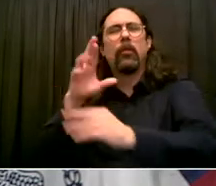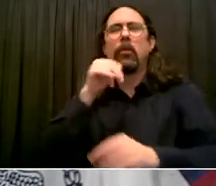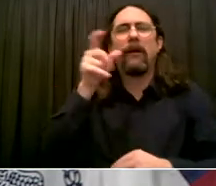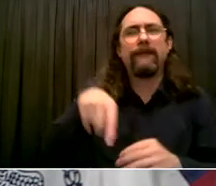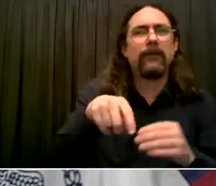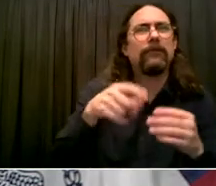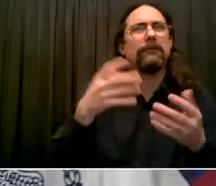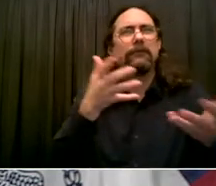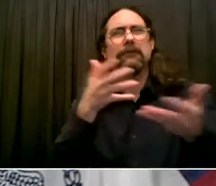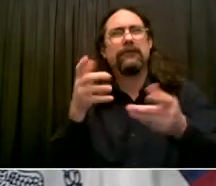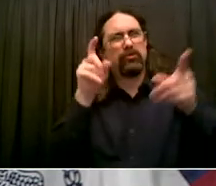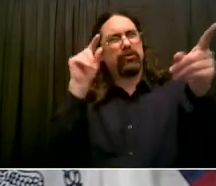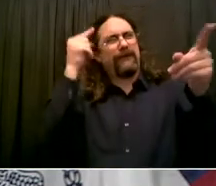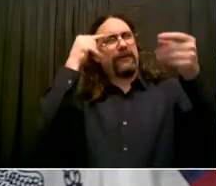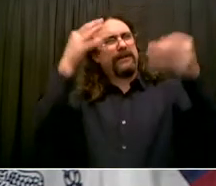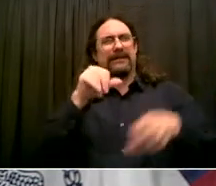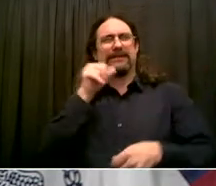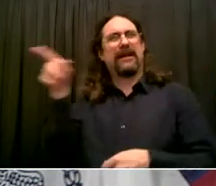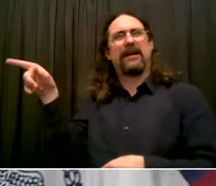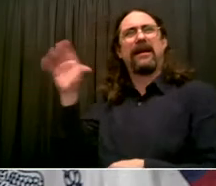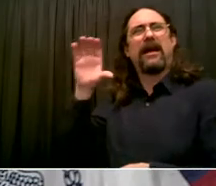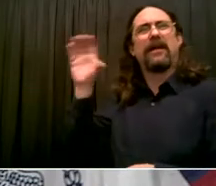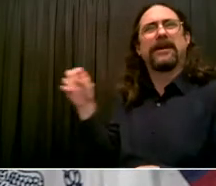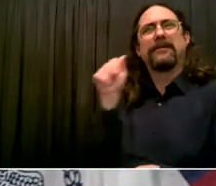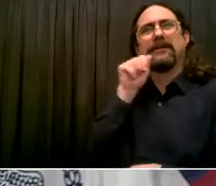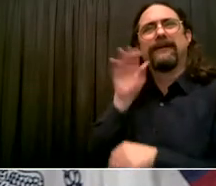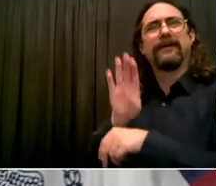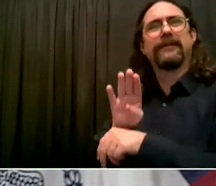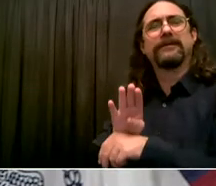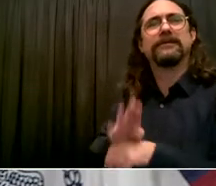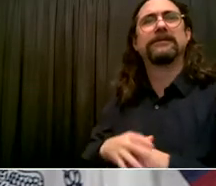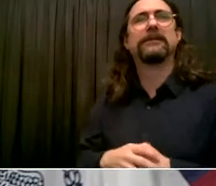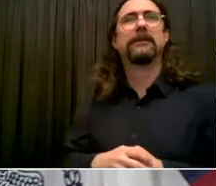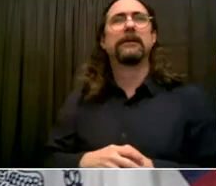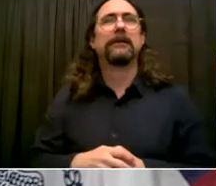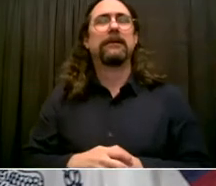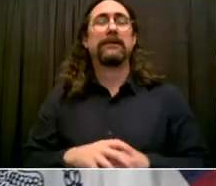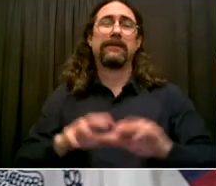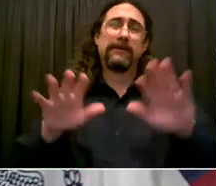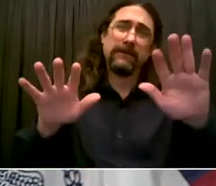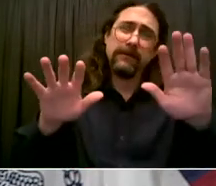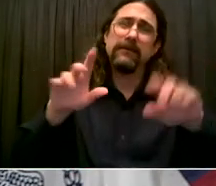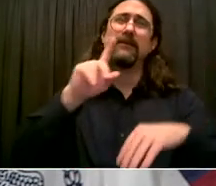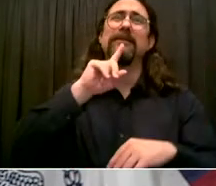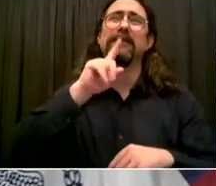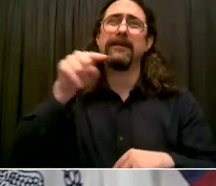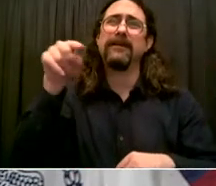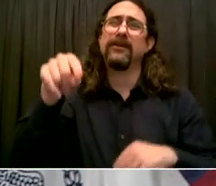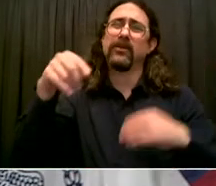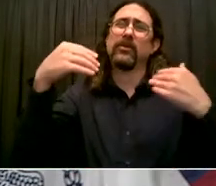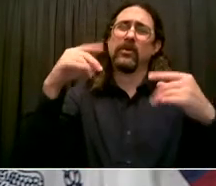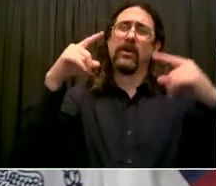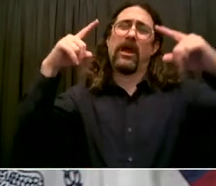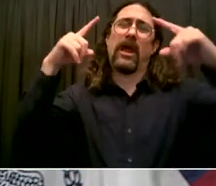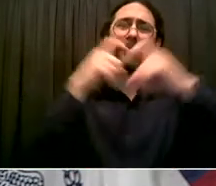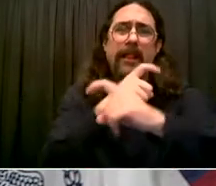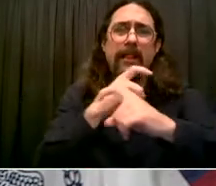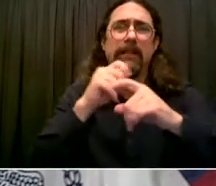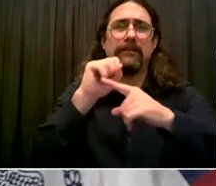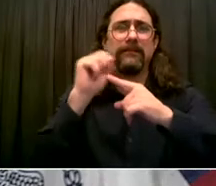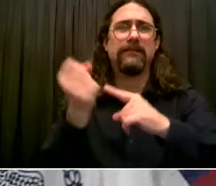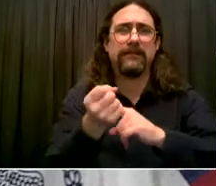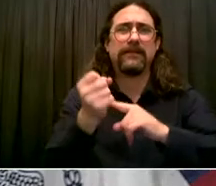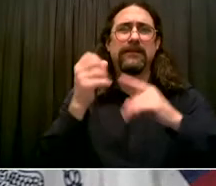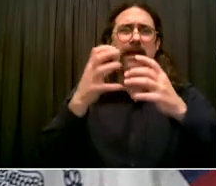it through. I think we're still at the phase now where our most foundational concerns are getting people vaccinated